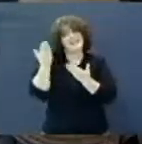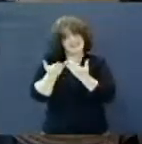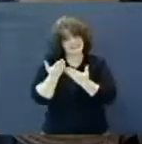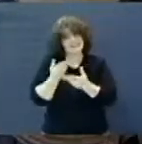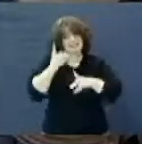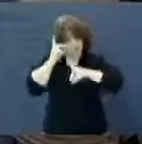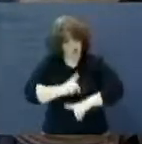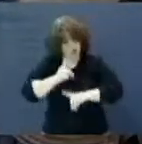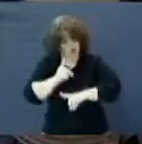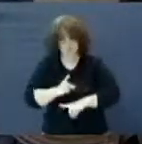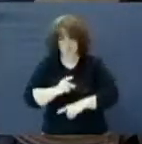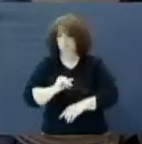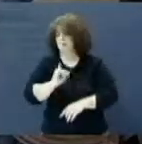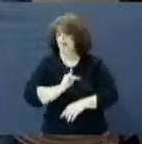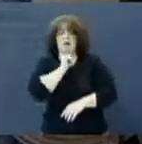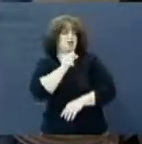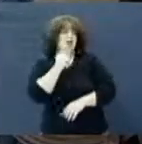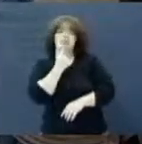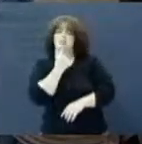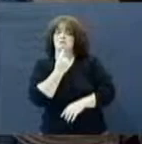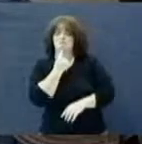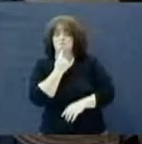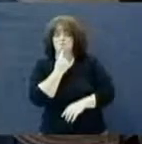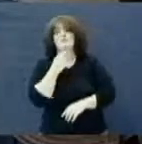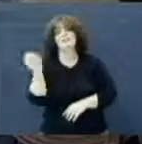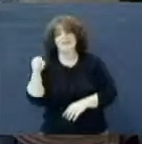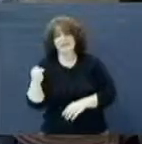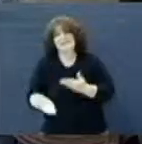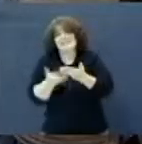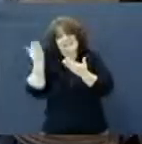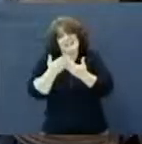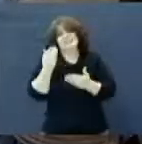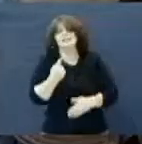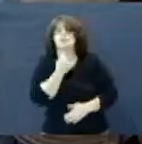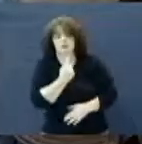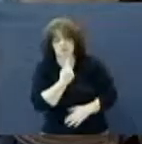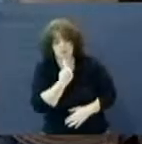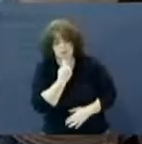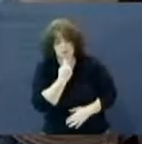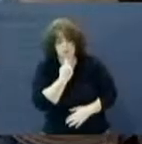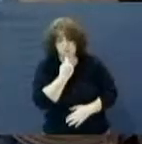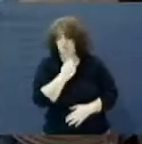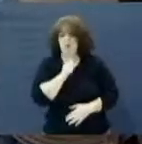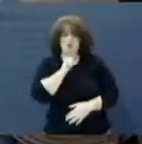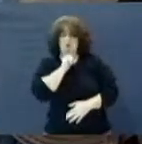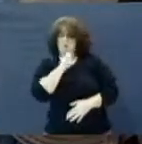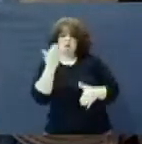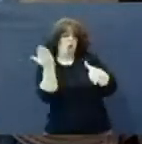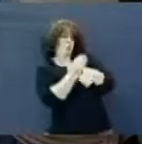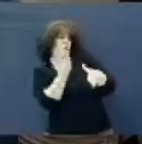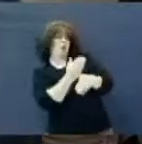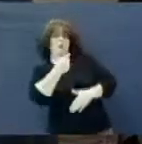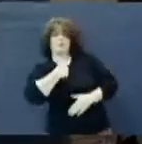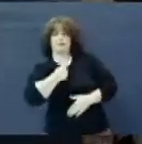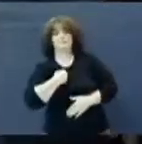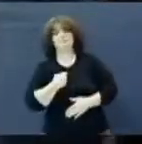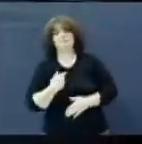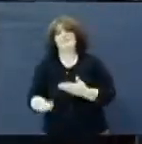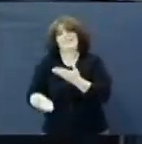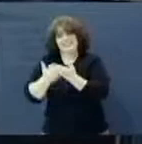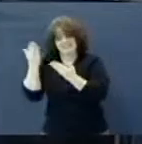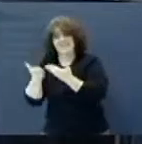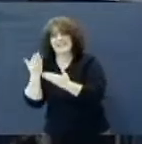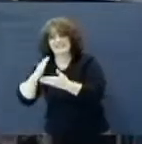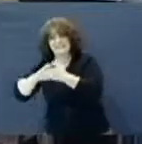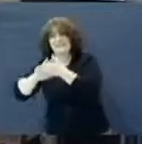get disappointed. It's easy to slip. I won't get distracted. It's easy to slip. And the only